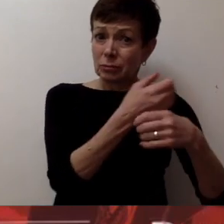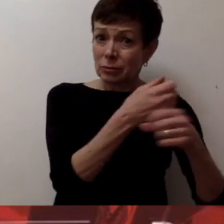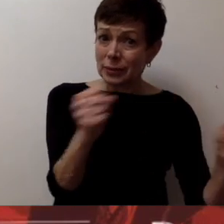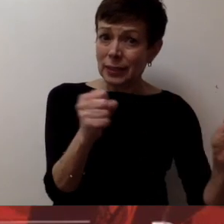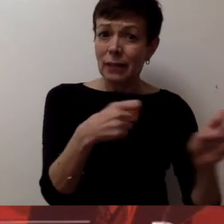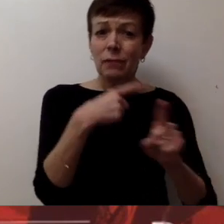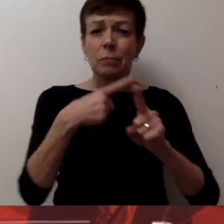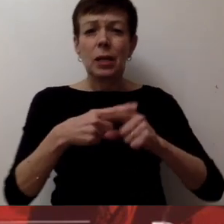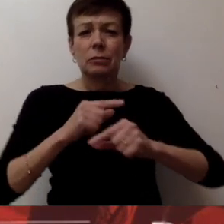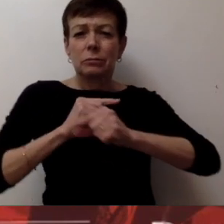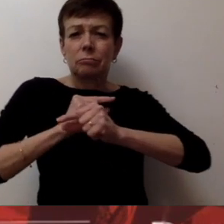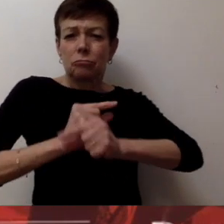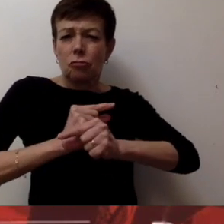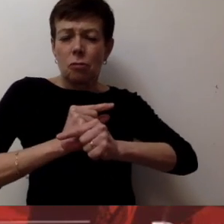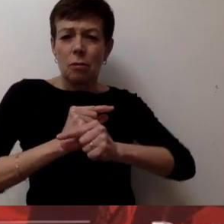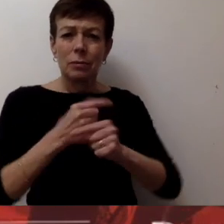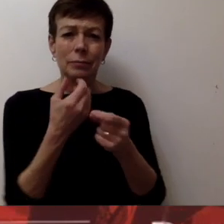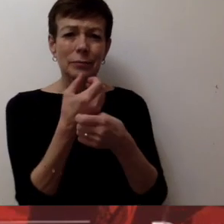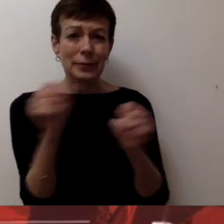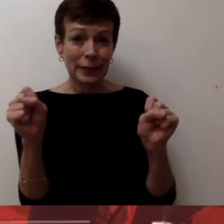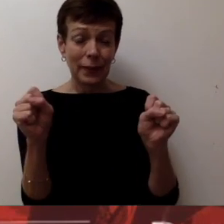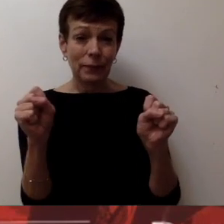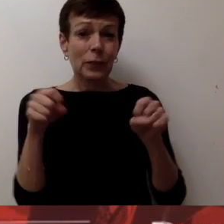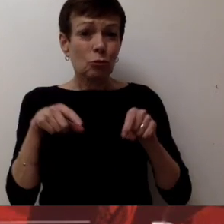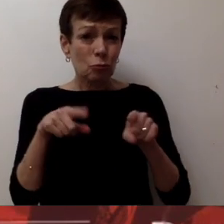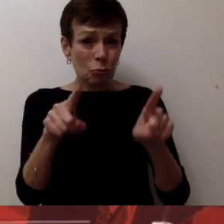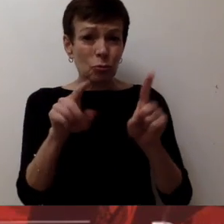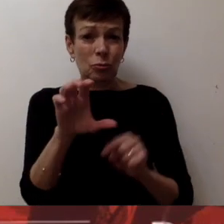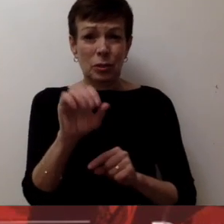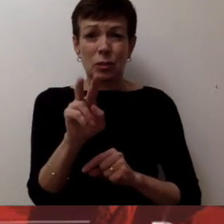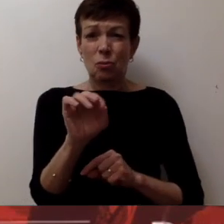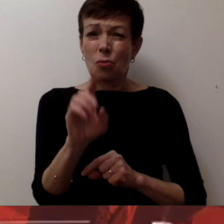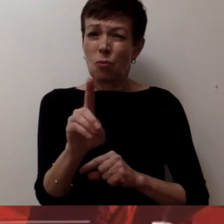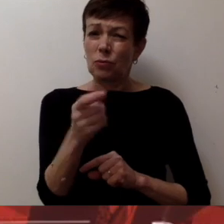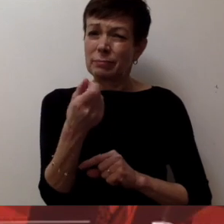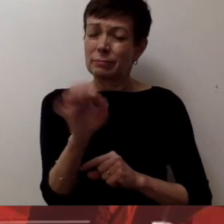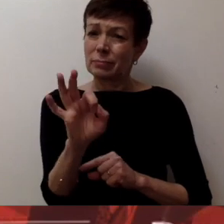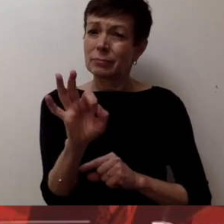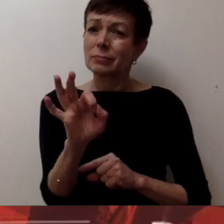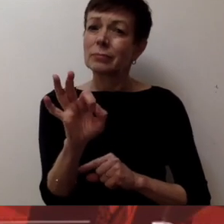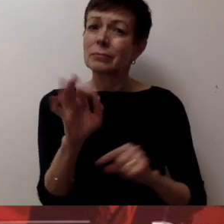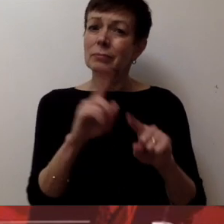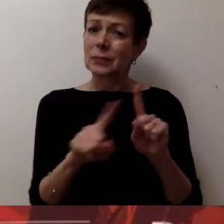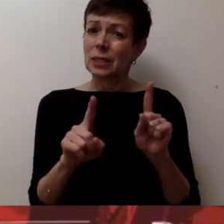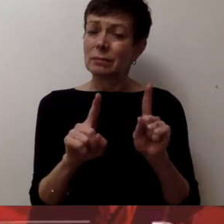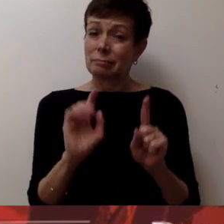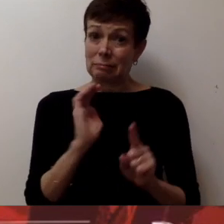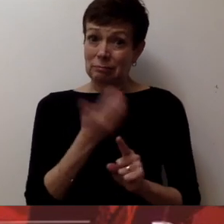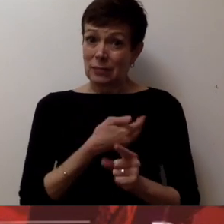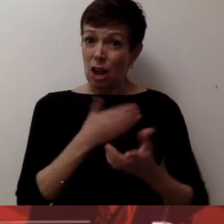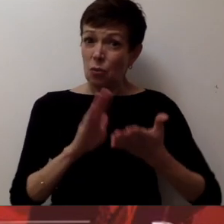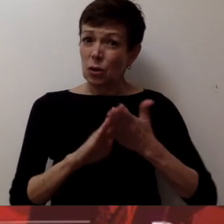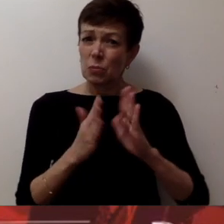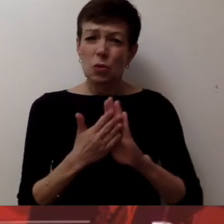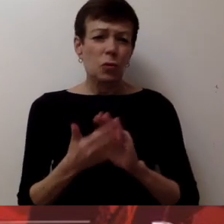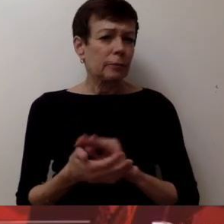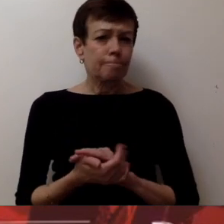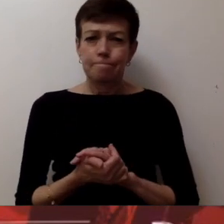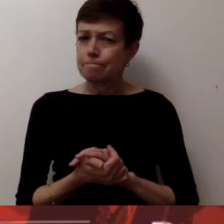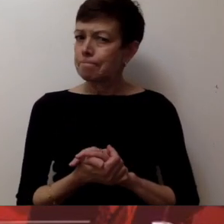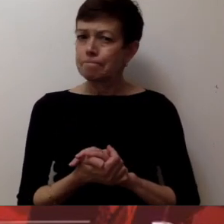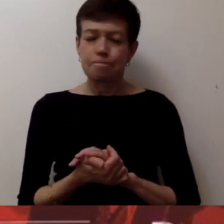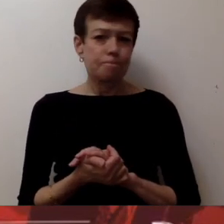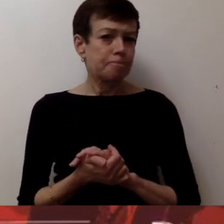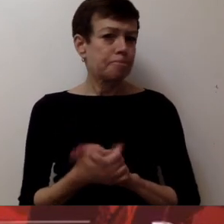in institutional settings throughout COVID-19, we are, as a community, we are gravely